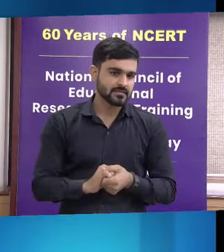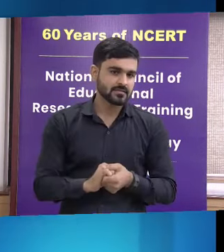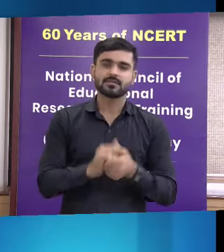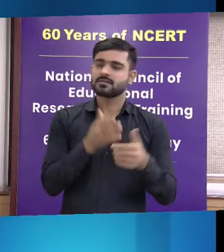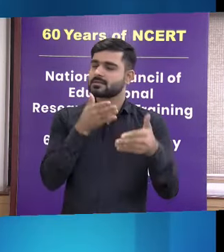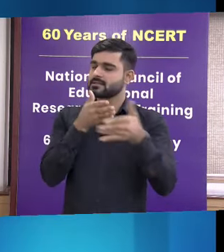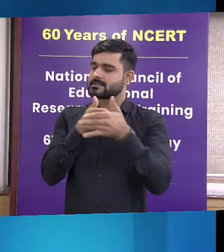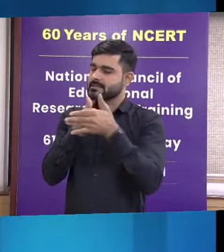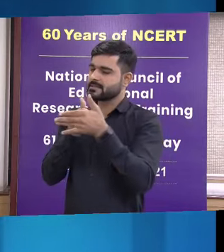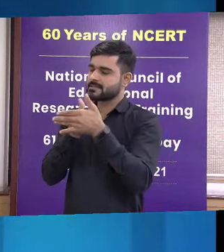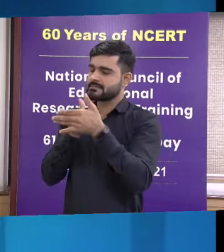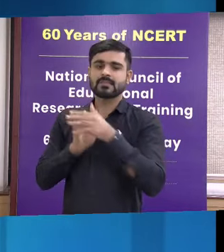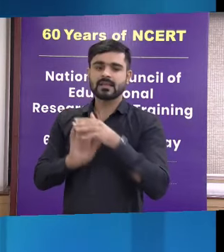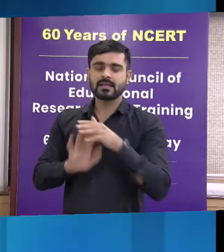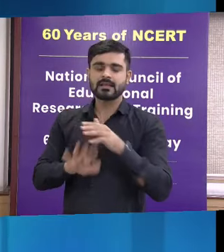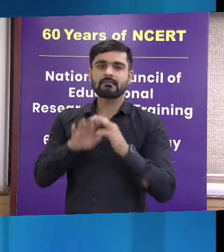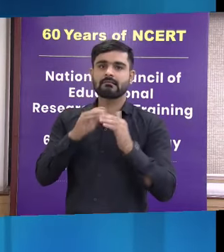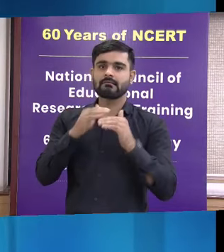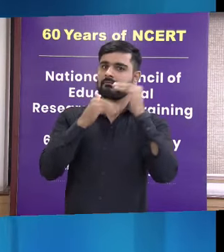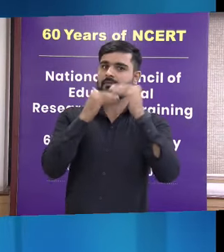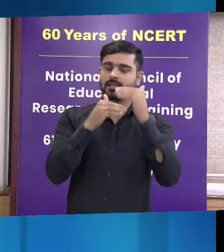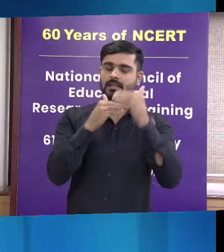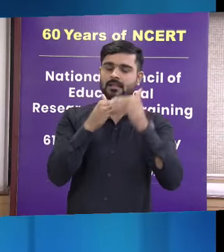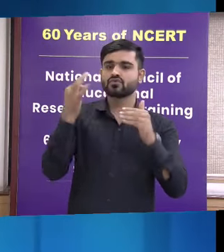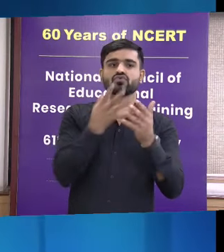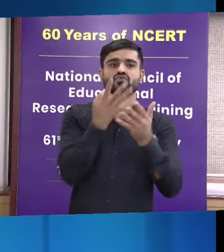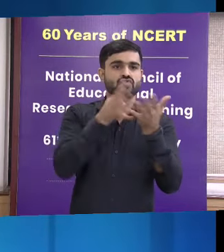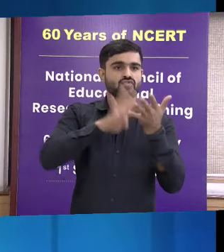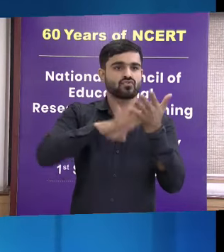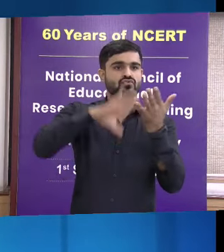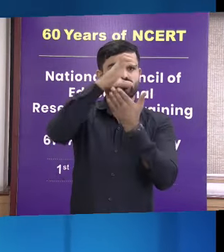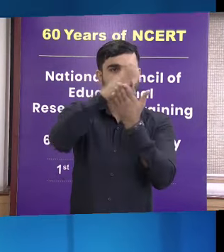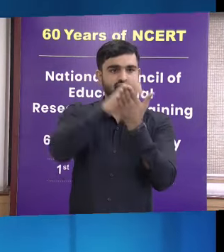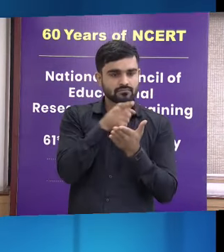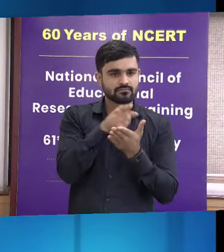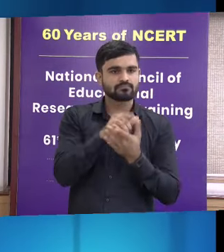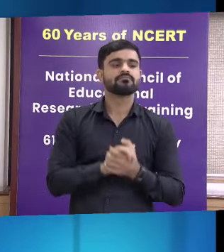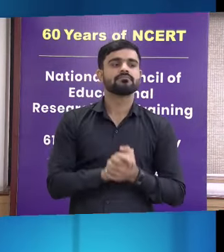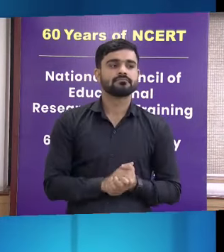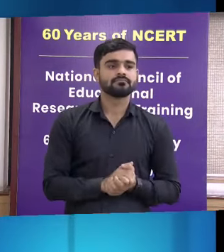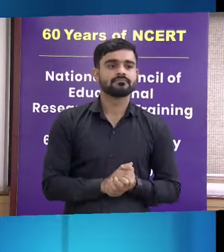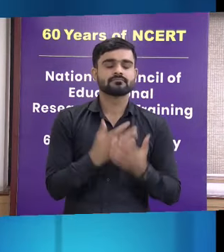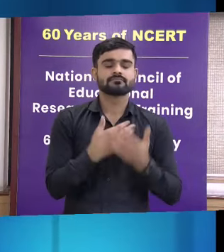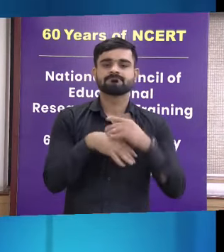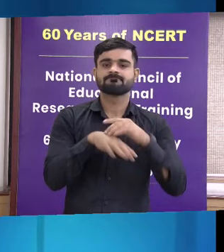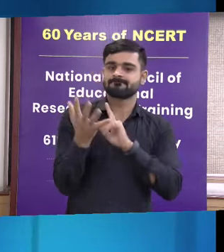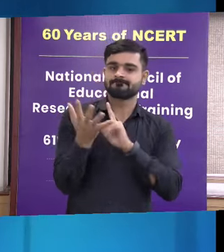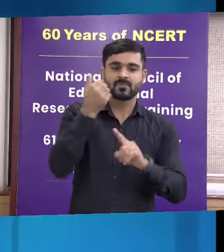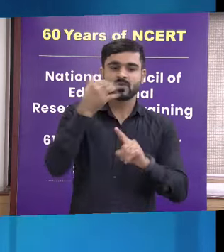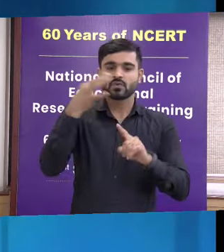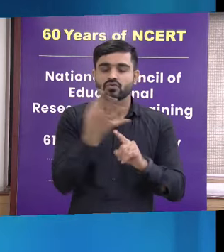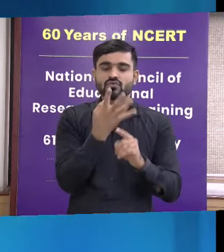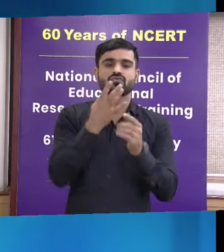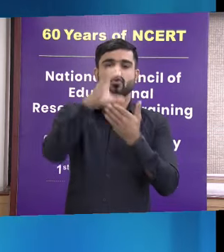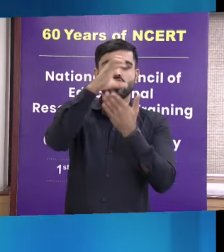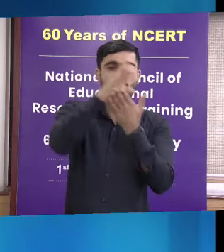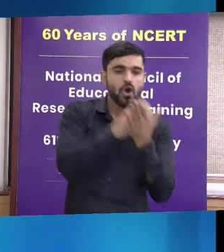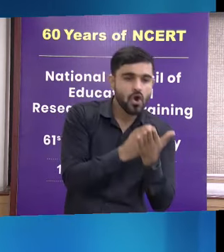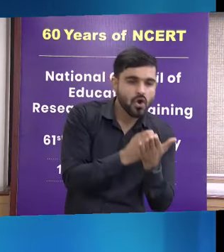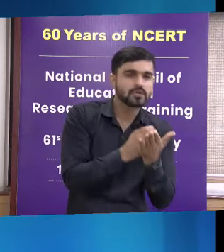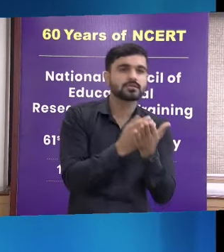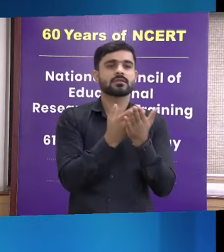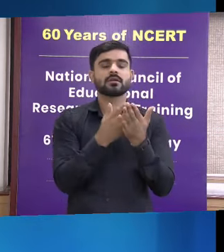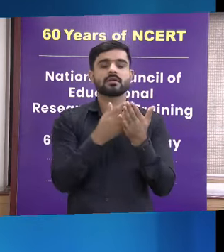challenge ahead, to develop the new curriculum framework, to bring out new syllabus, to bring out the